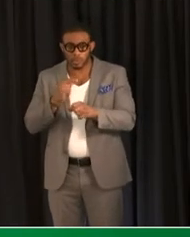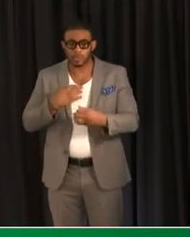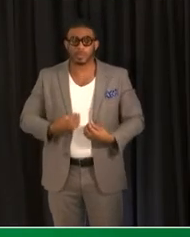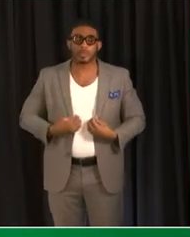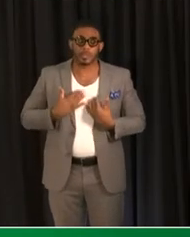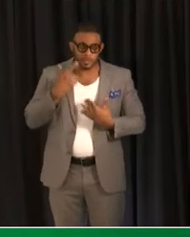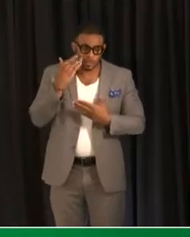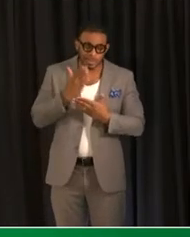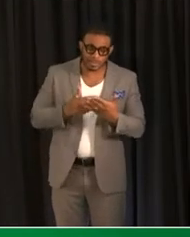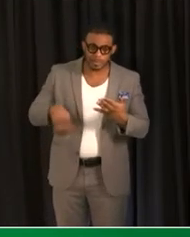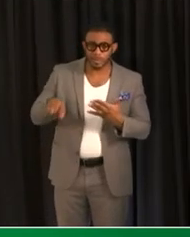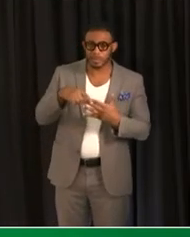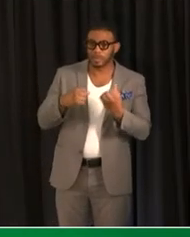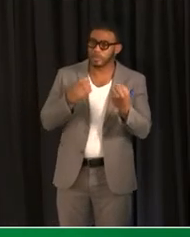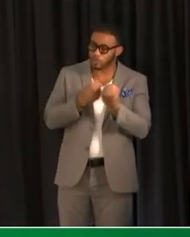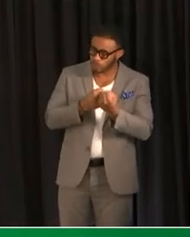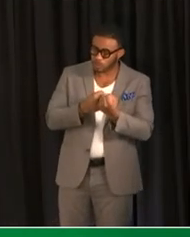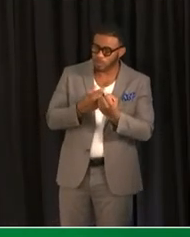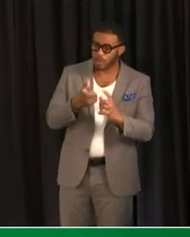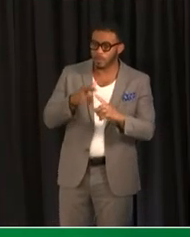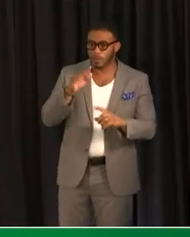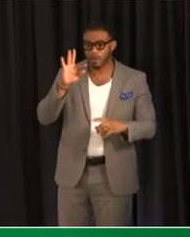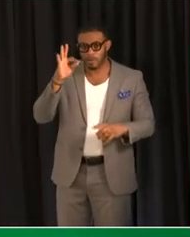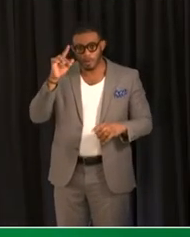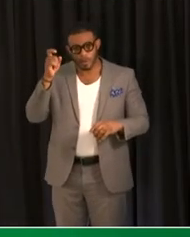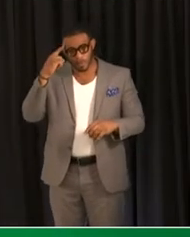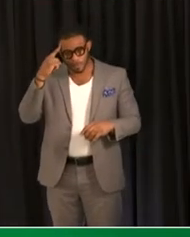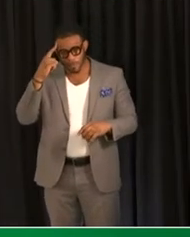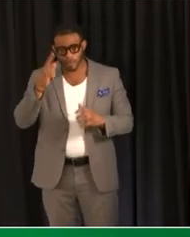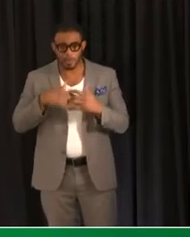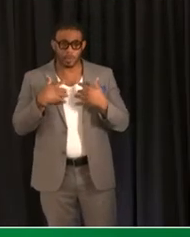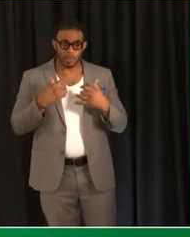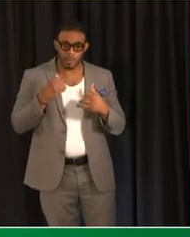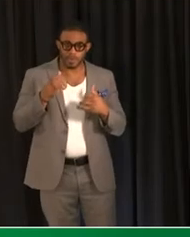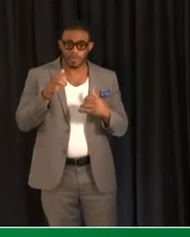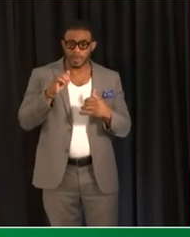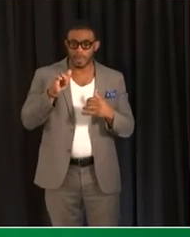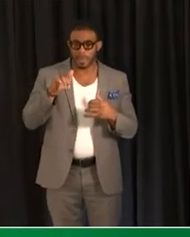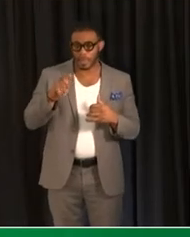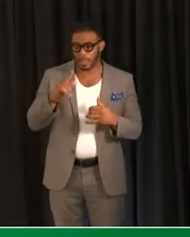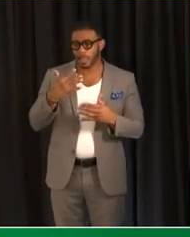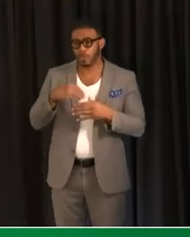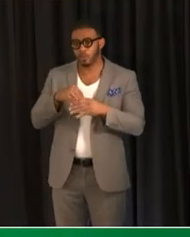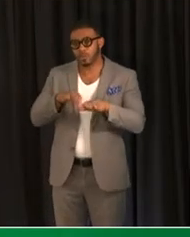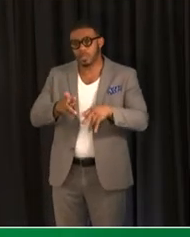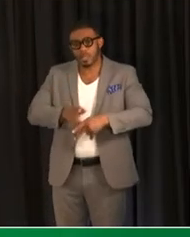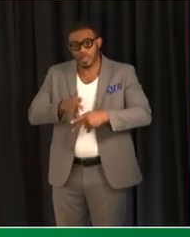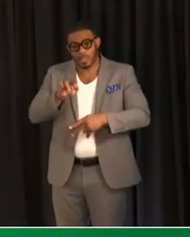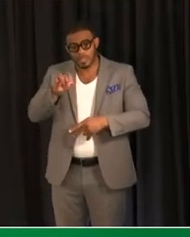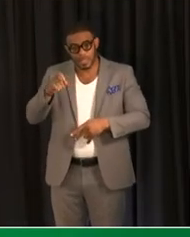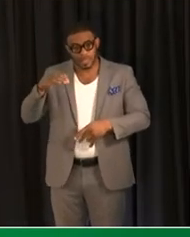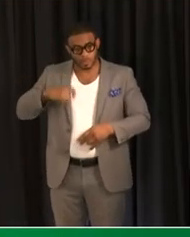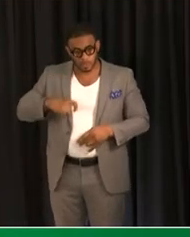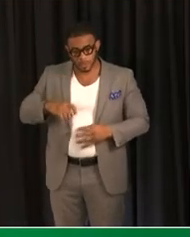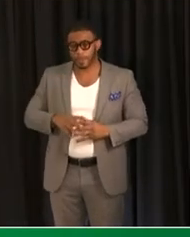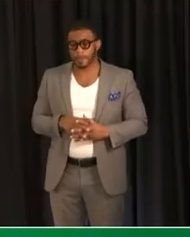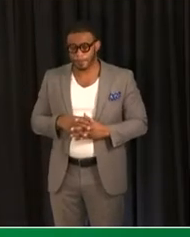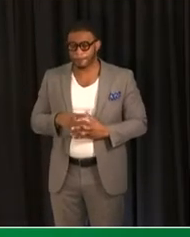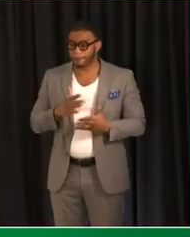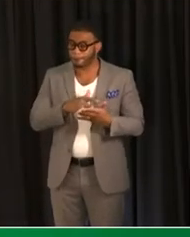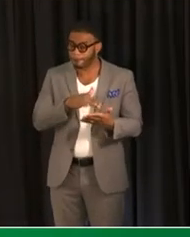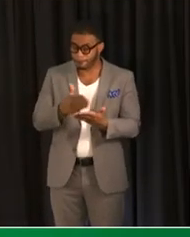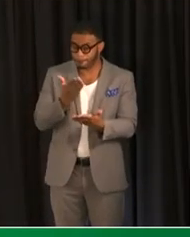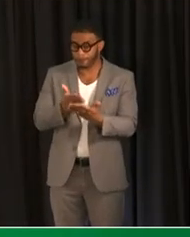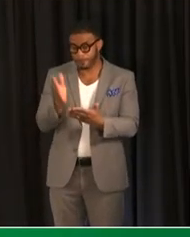it. We're thrilled for some of the supports we'll get from the federal government with the Recovery Act, including the child care tax credit,